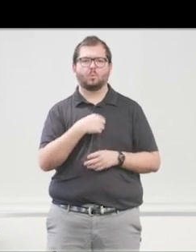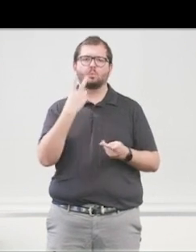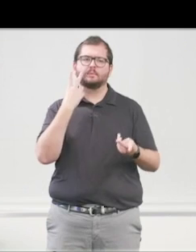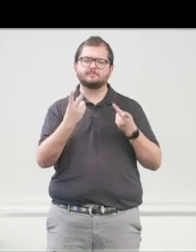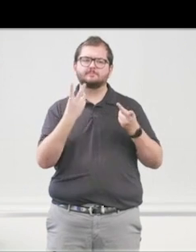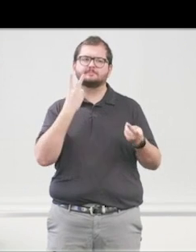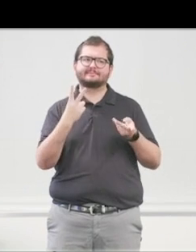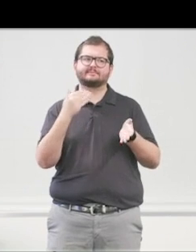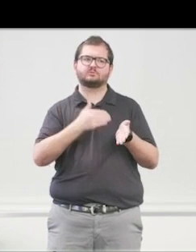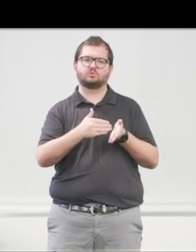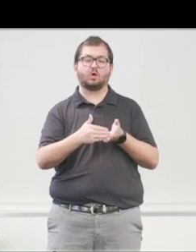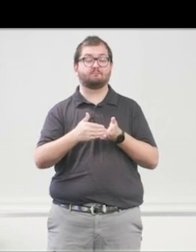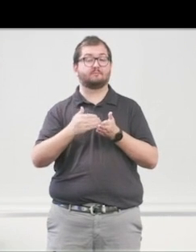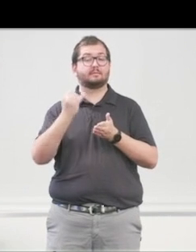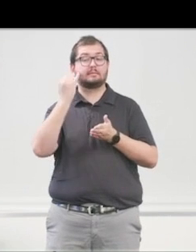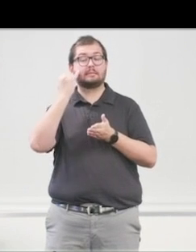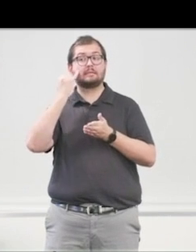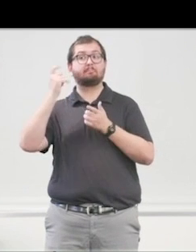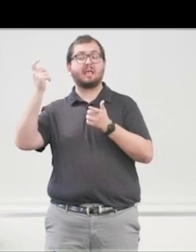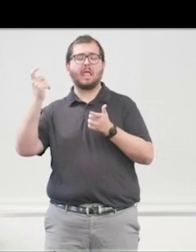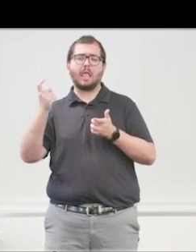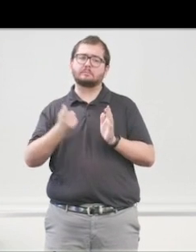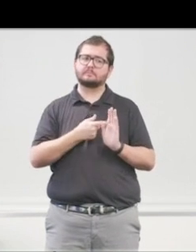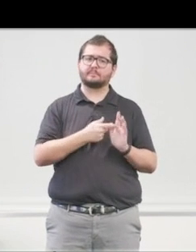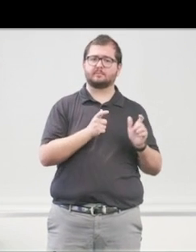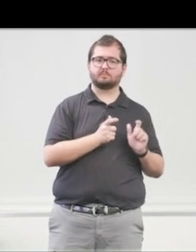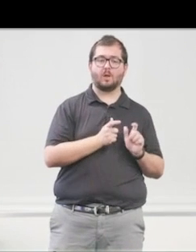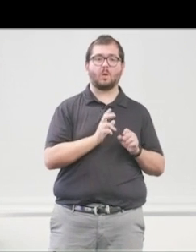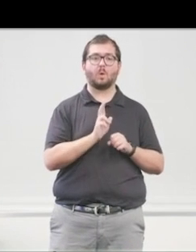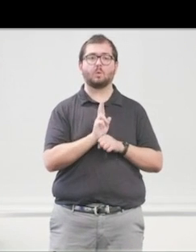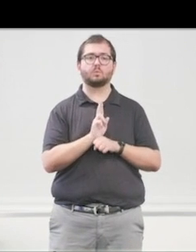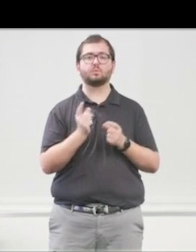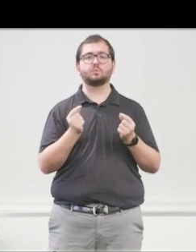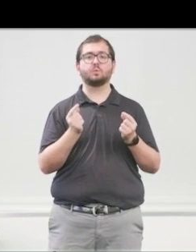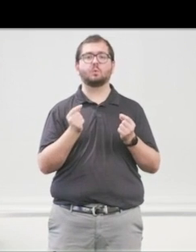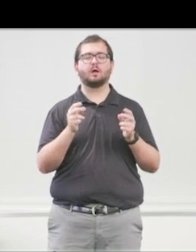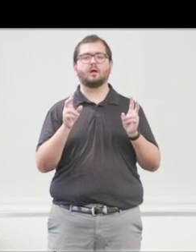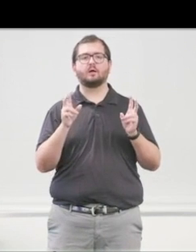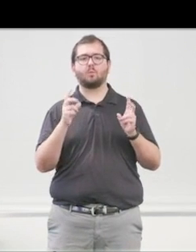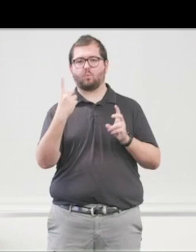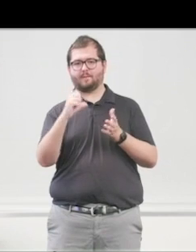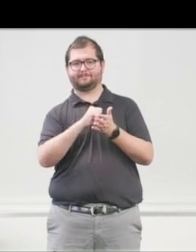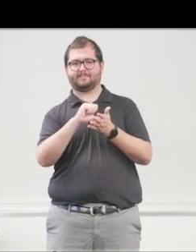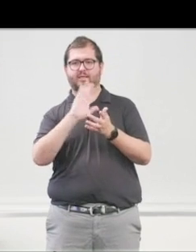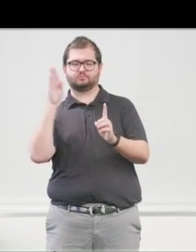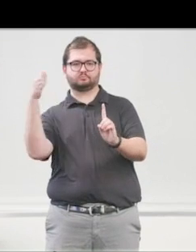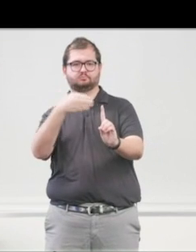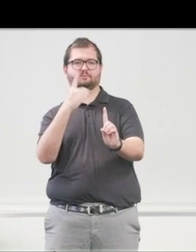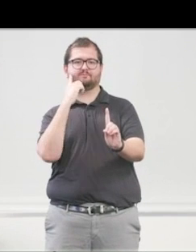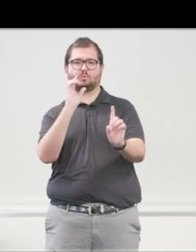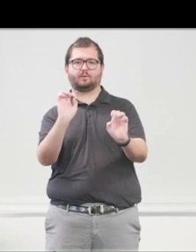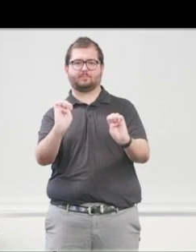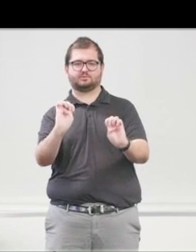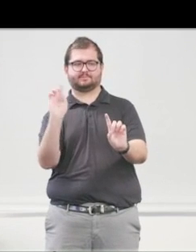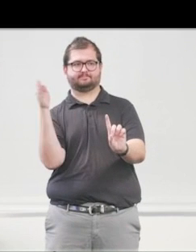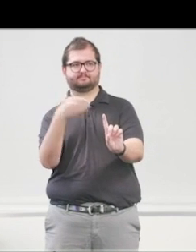situations where bigger corporate companies and even smaller ones have like even a landing page for an emergency situation. So the best way